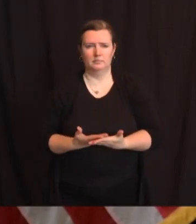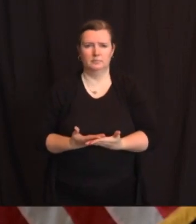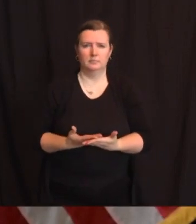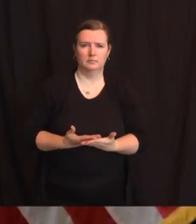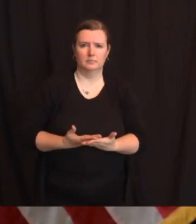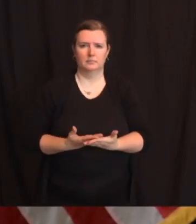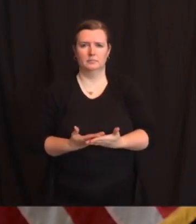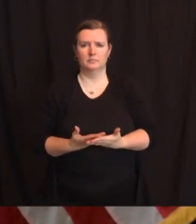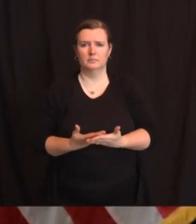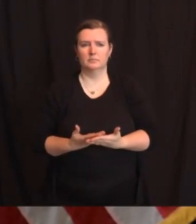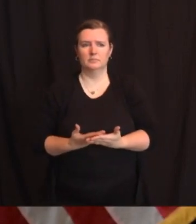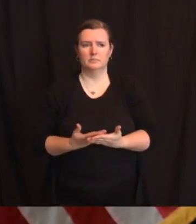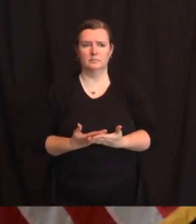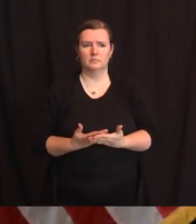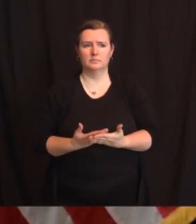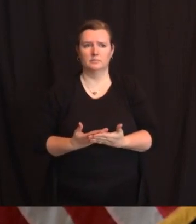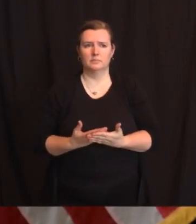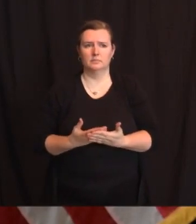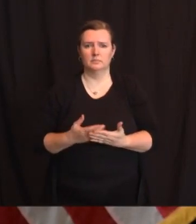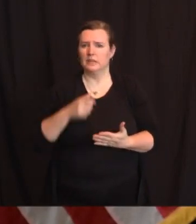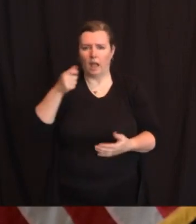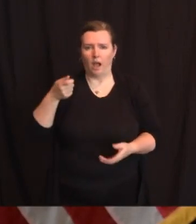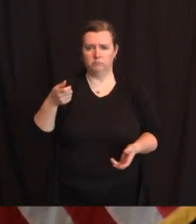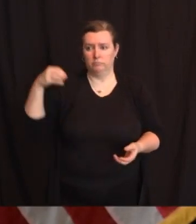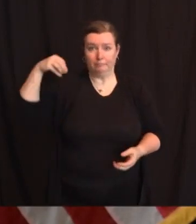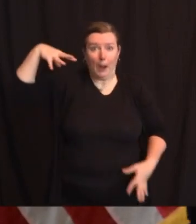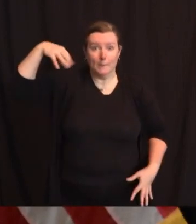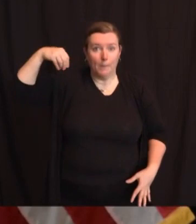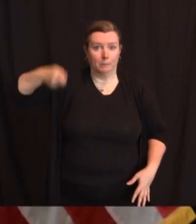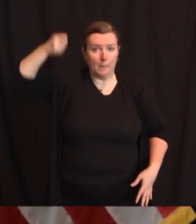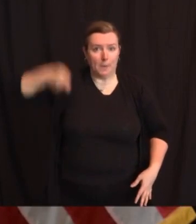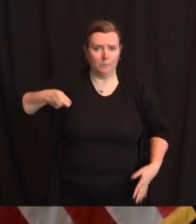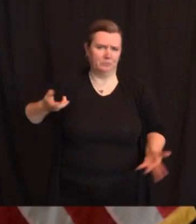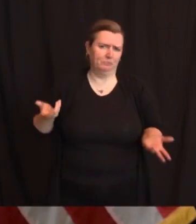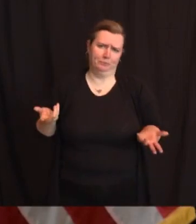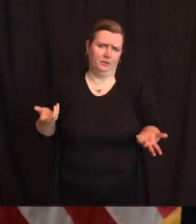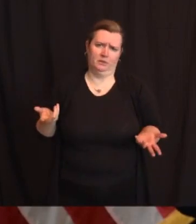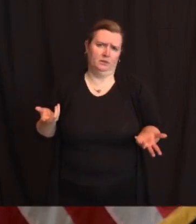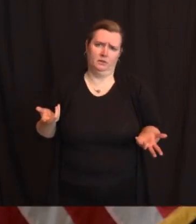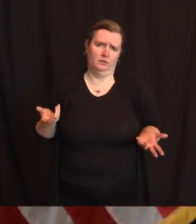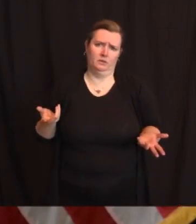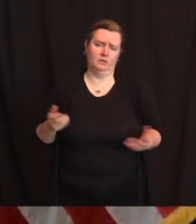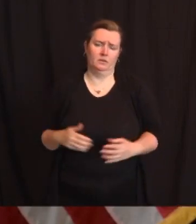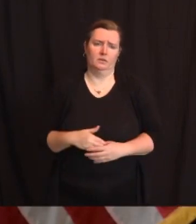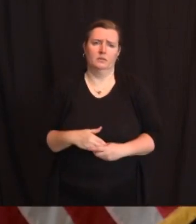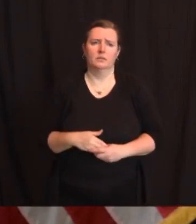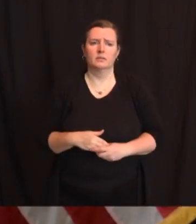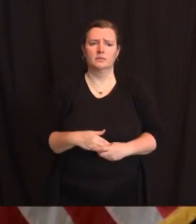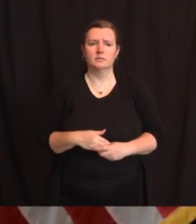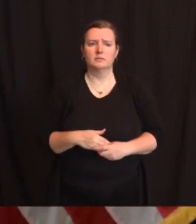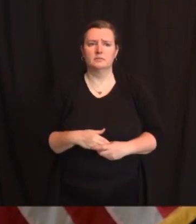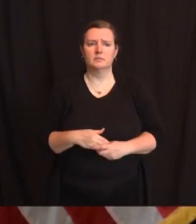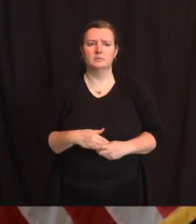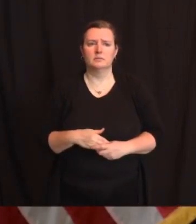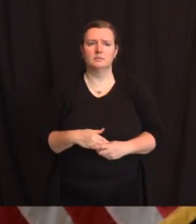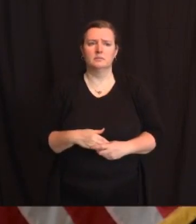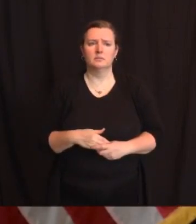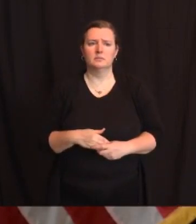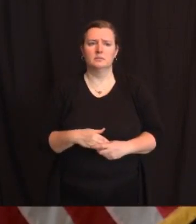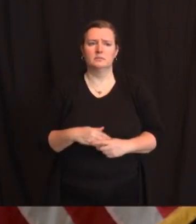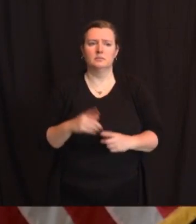light switch. So this is not as though we're gonna hold back everything until we see X and then you'll